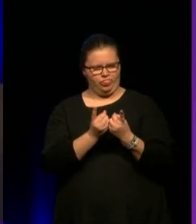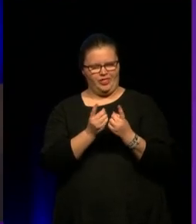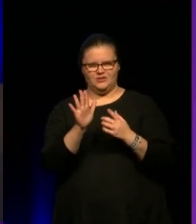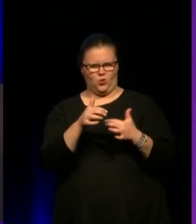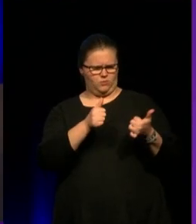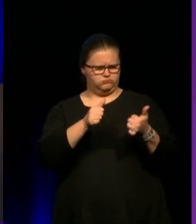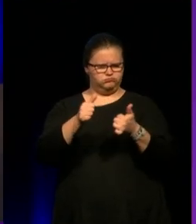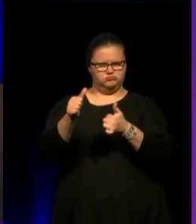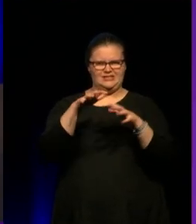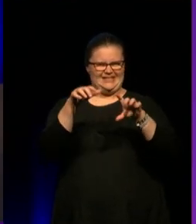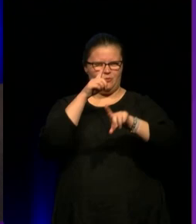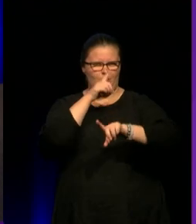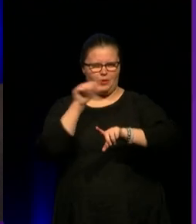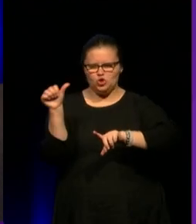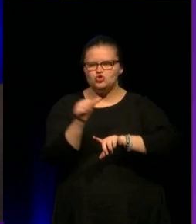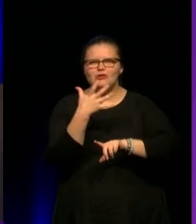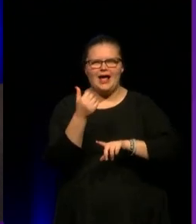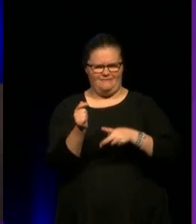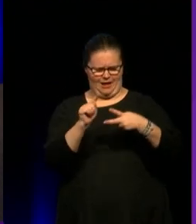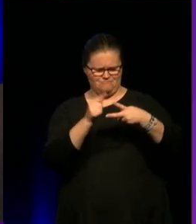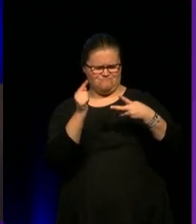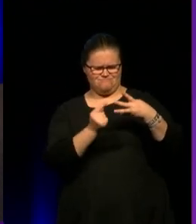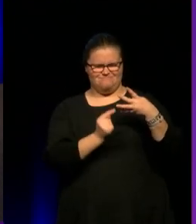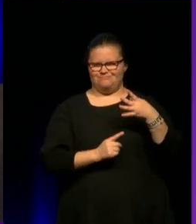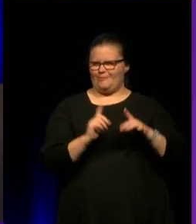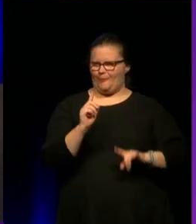have? The big attributes that you think?